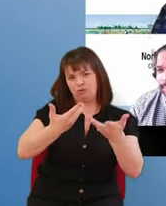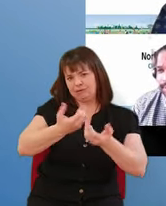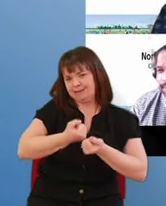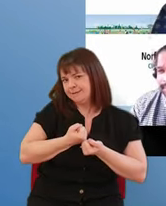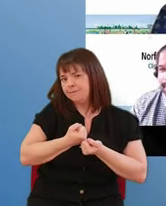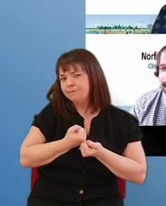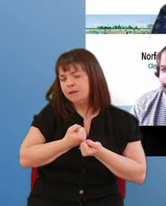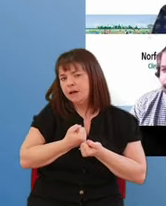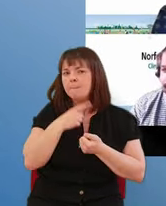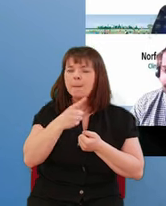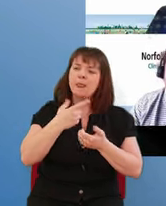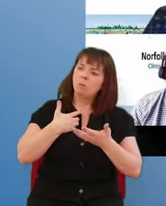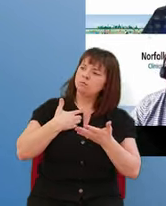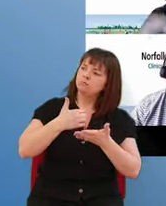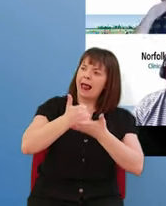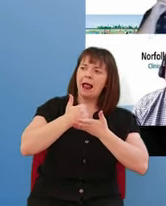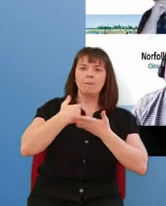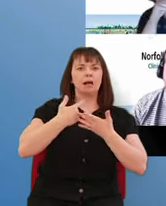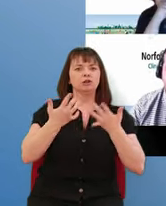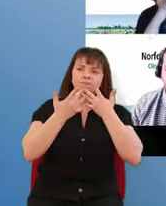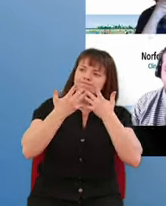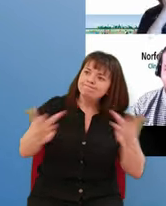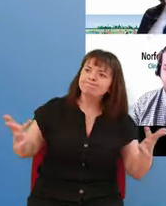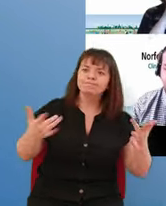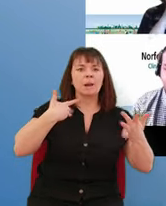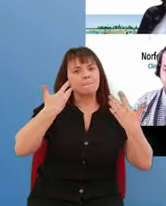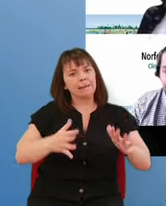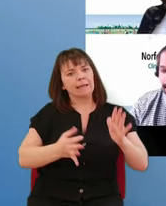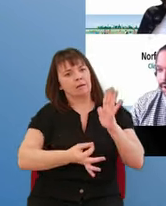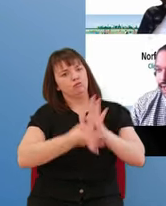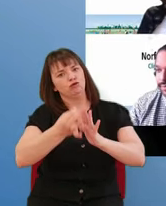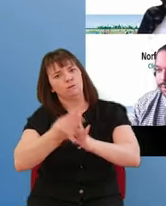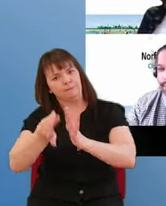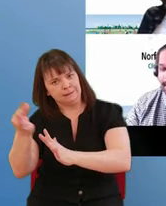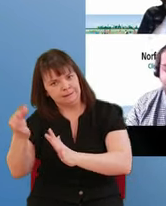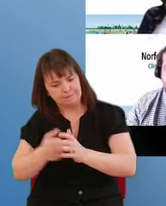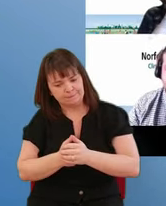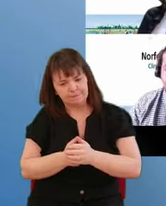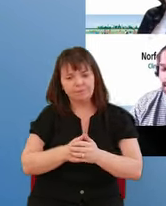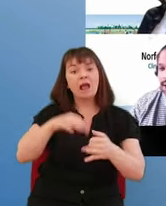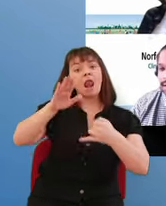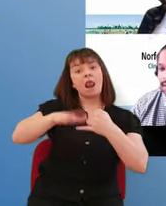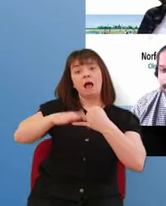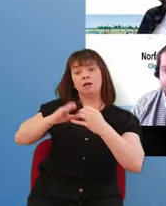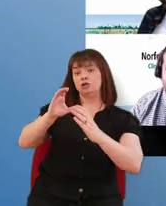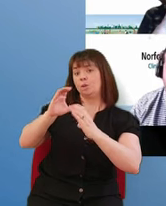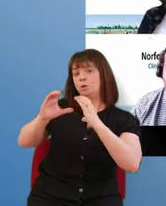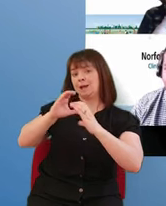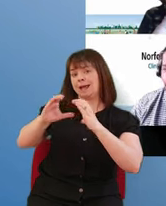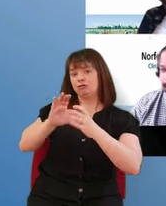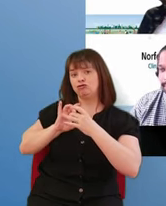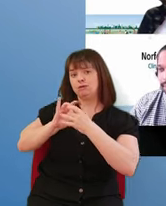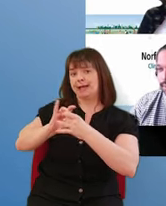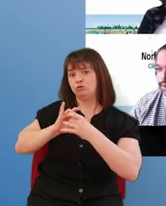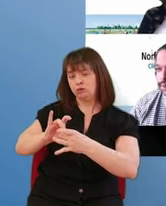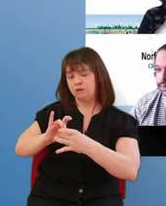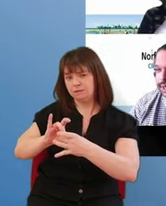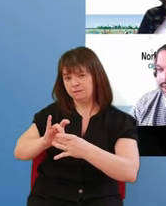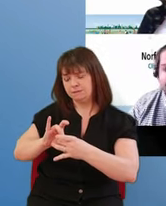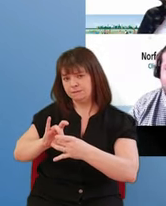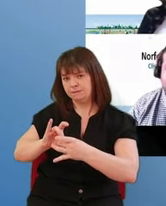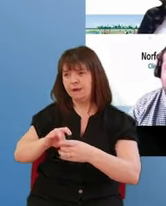For me, it would be to circulate the information to GP practices around that this piece of work is going to have more attention. The patient will come first in everything